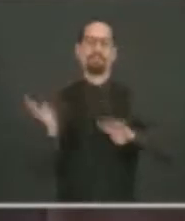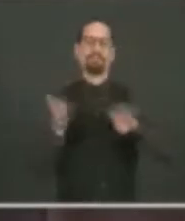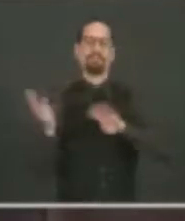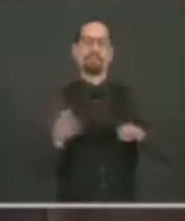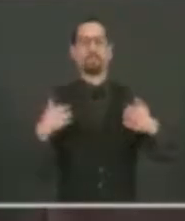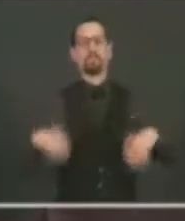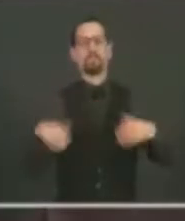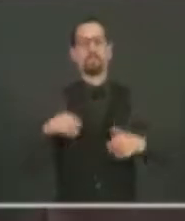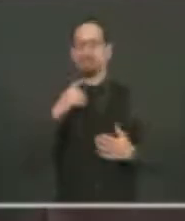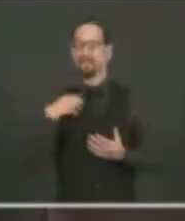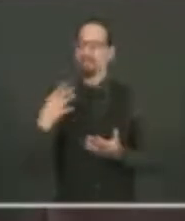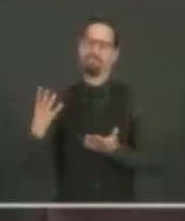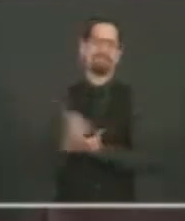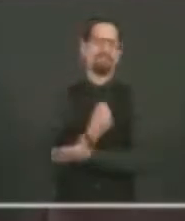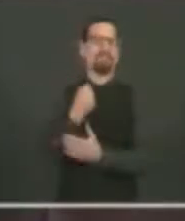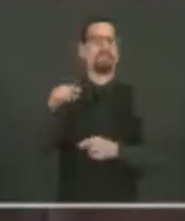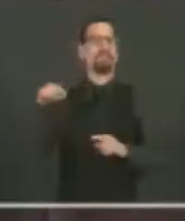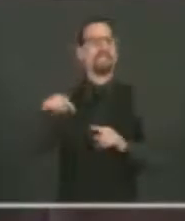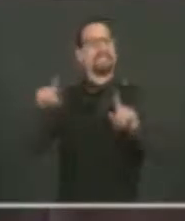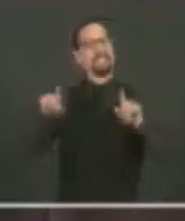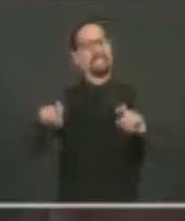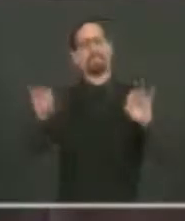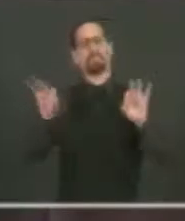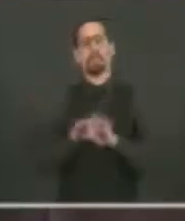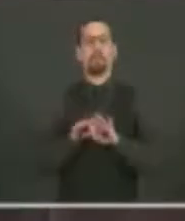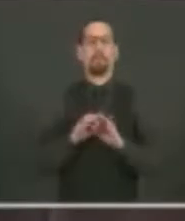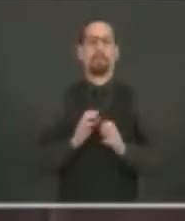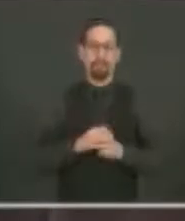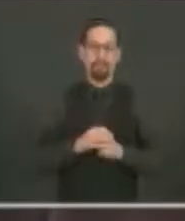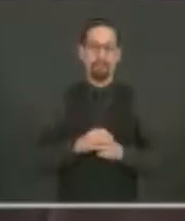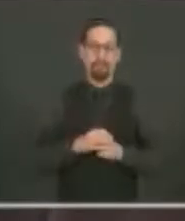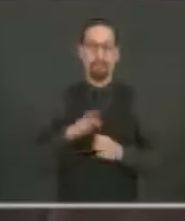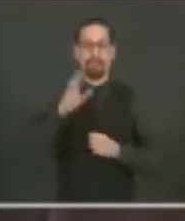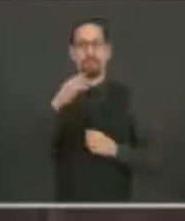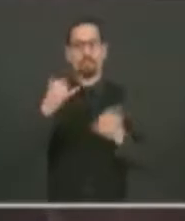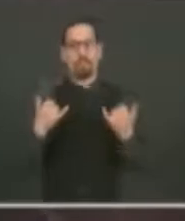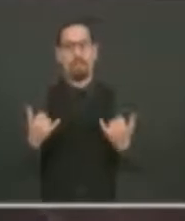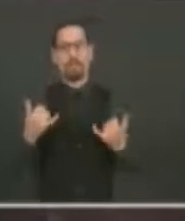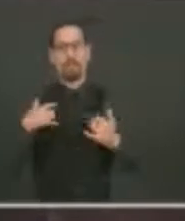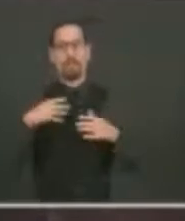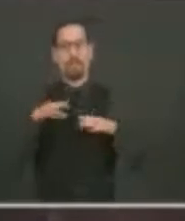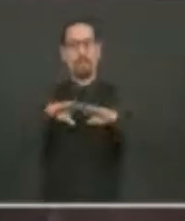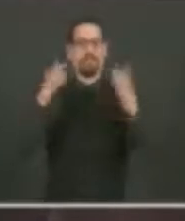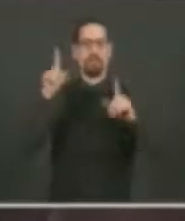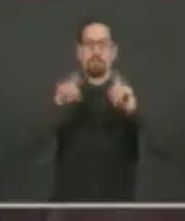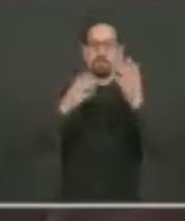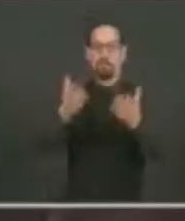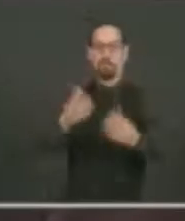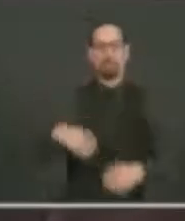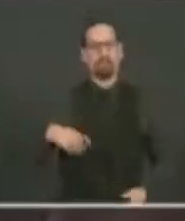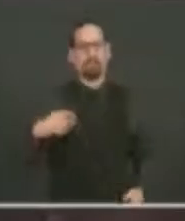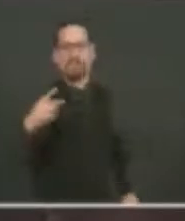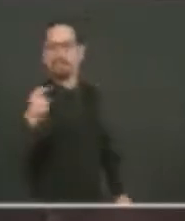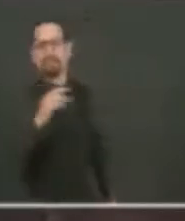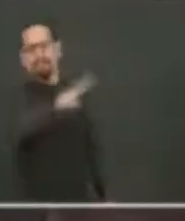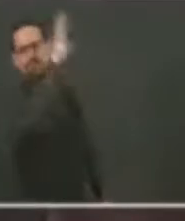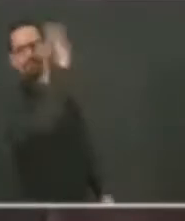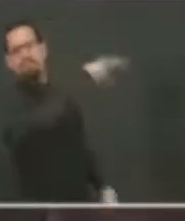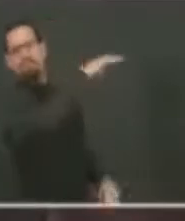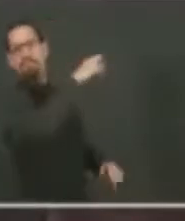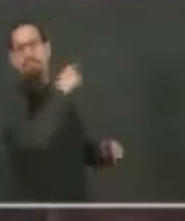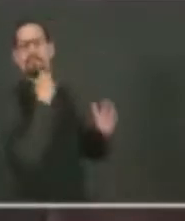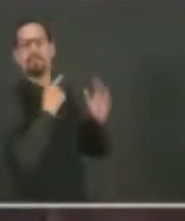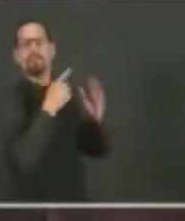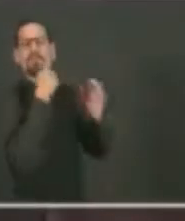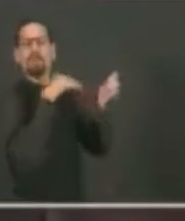making available. With that, we will open it up to questions. Doctor, what does your modeling tell you insofar as the projections